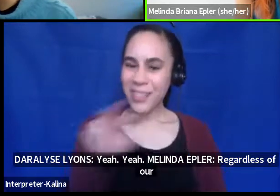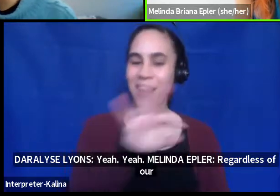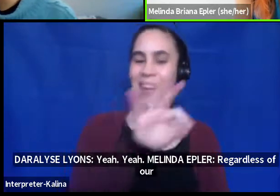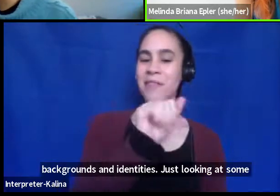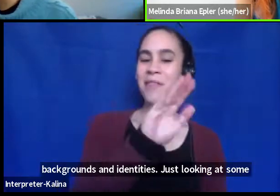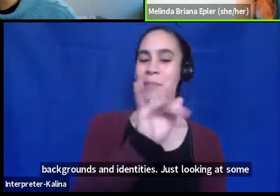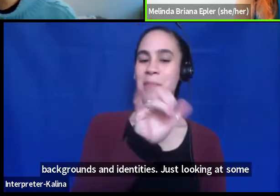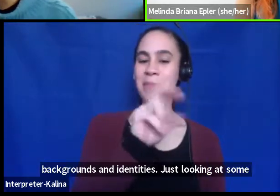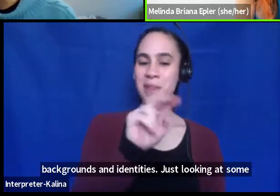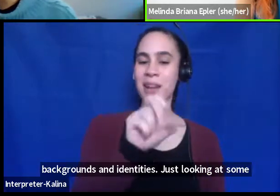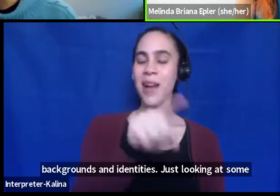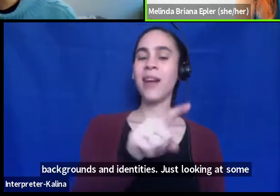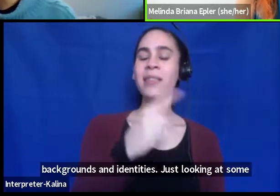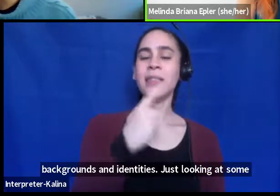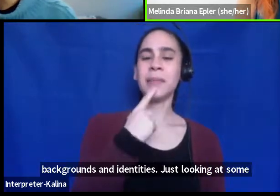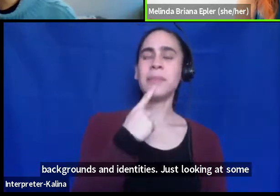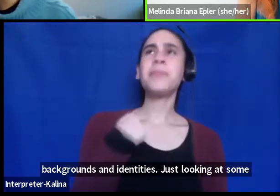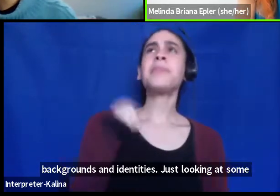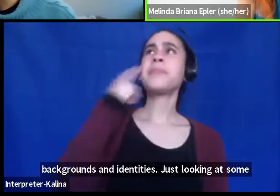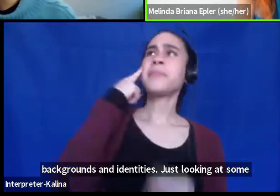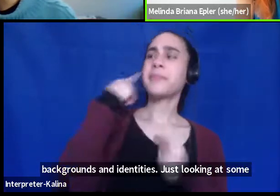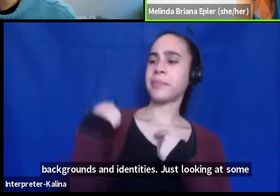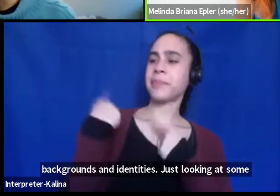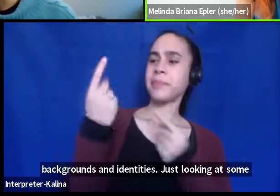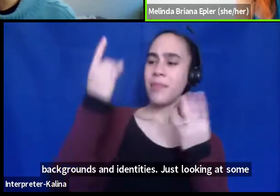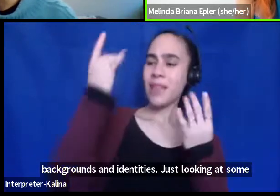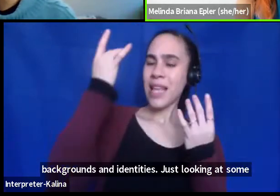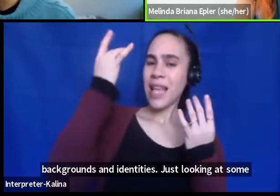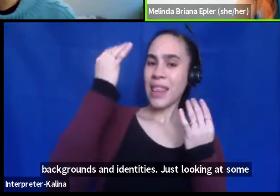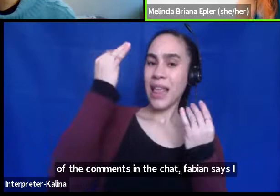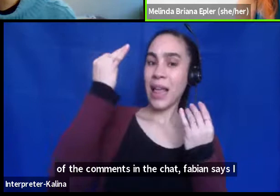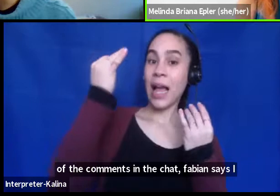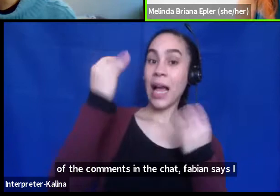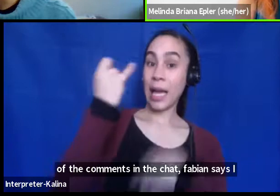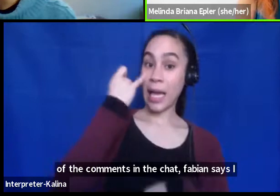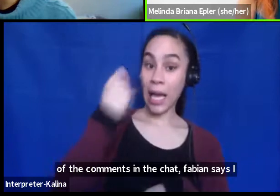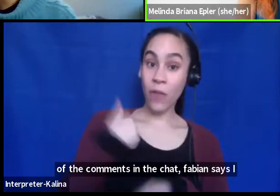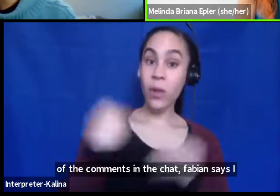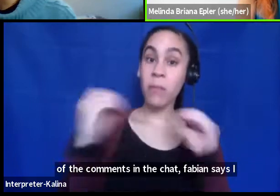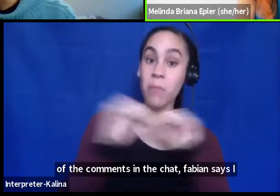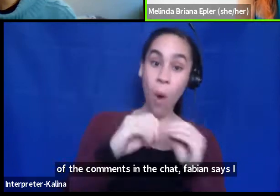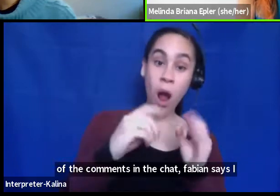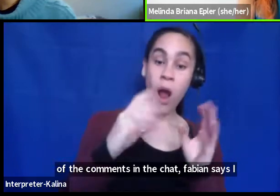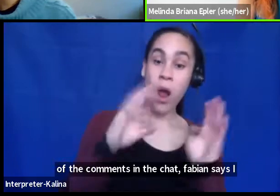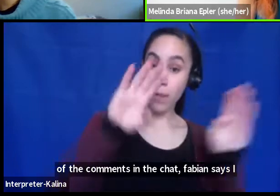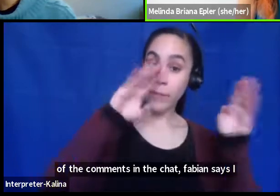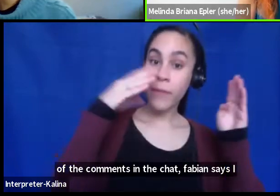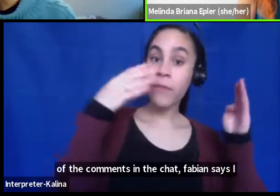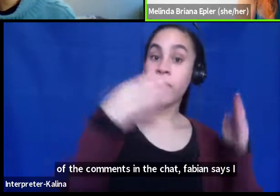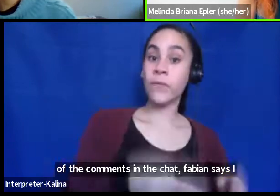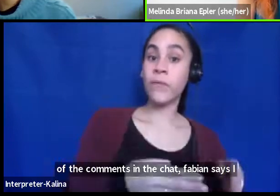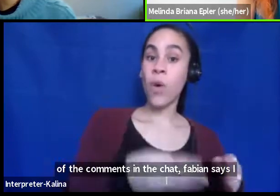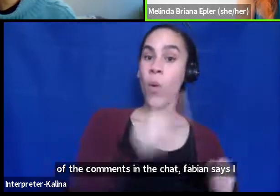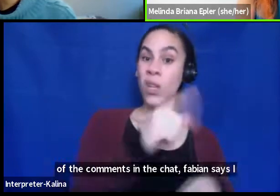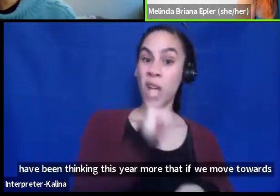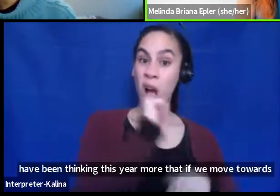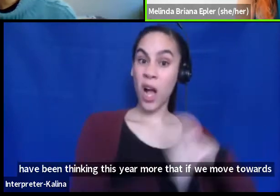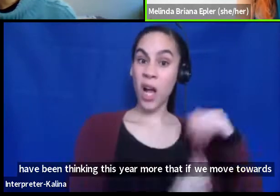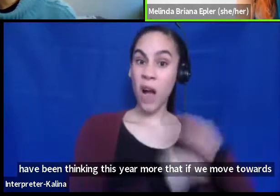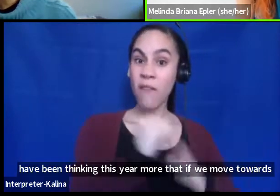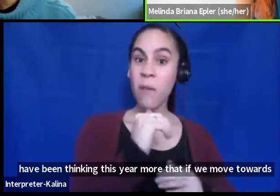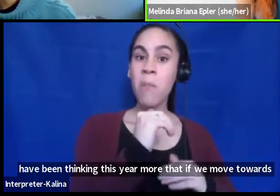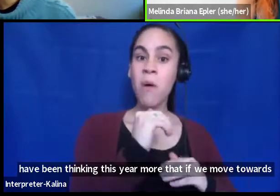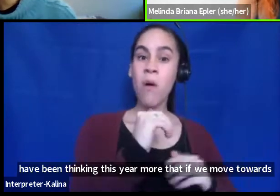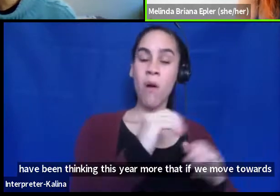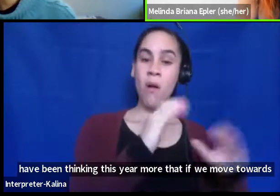I've been thinking this year more that if we move towards the conversations that we were taught to steer away from, we can build